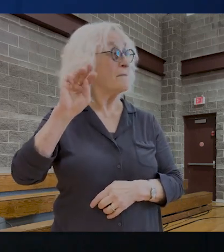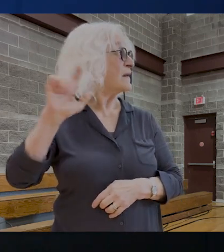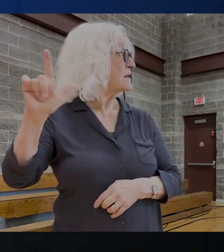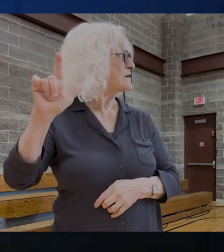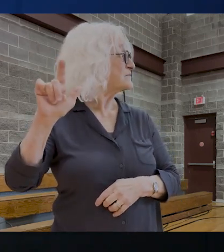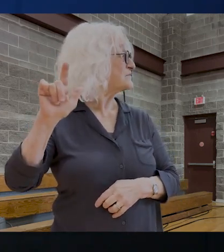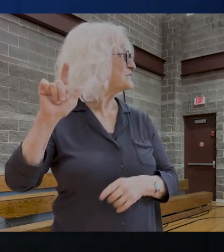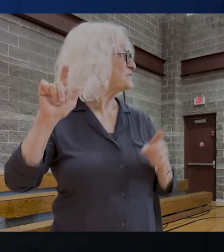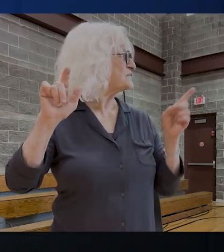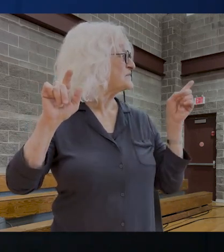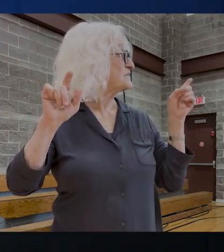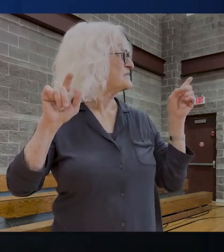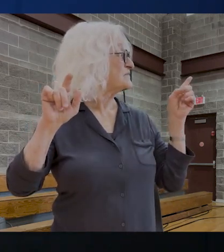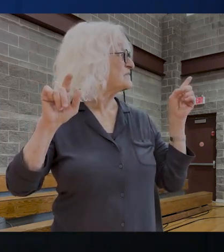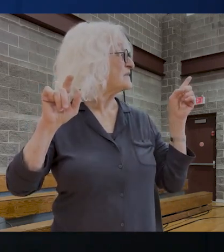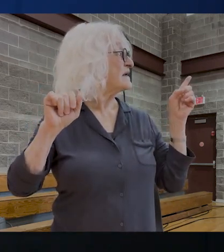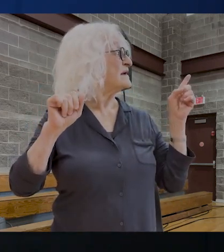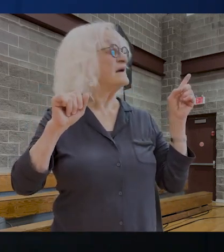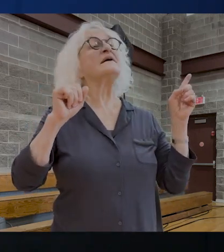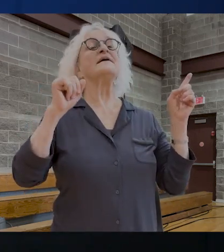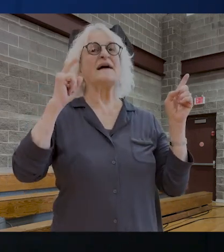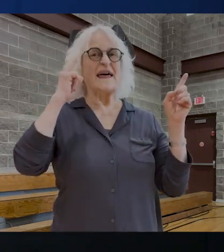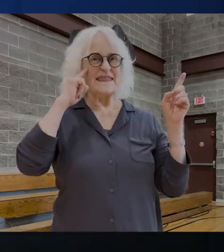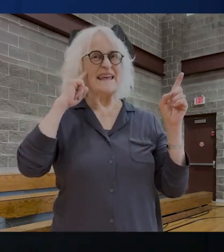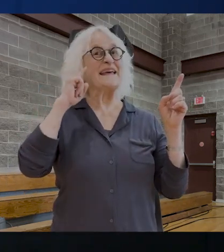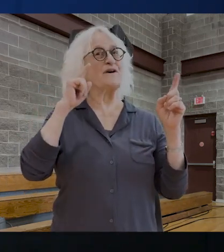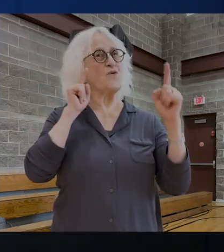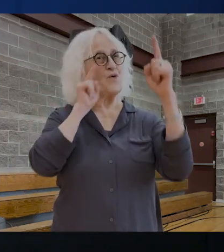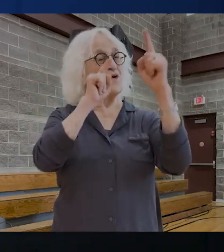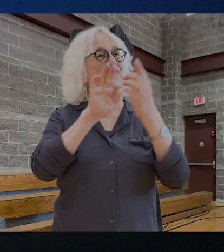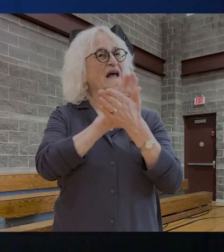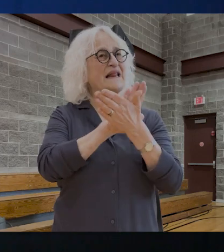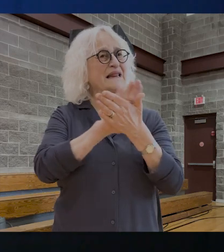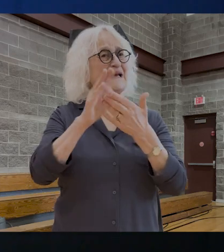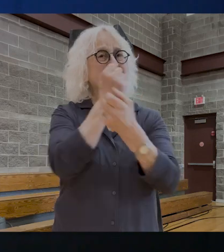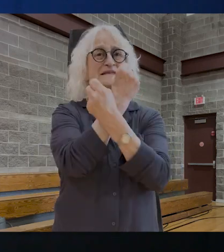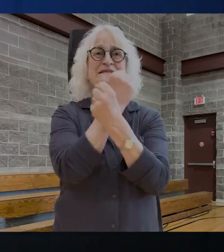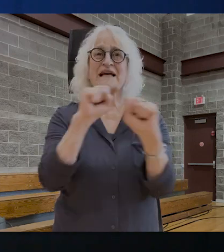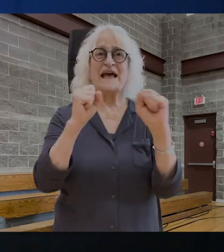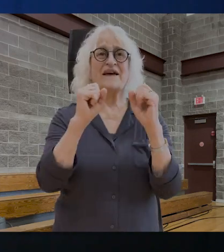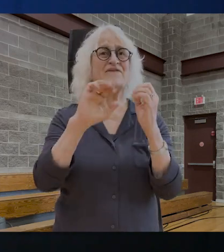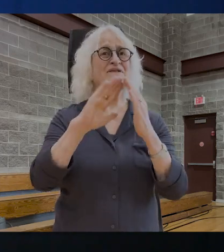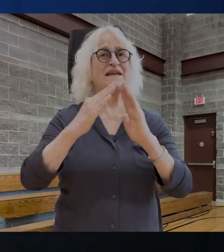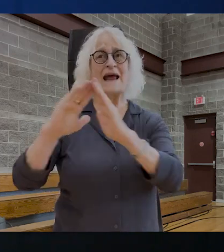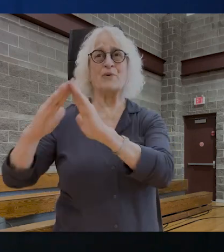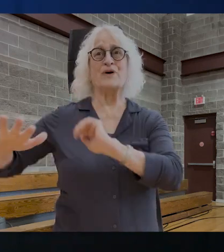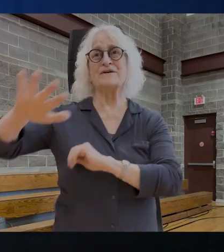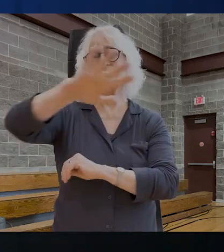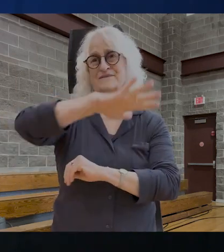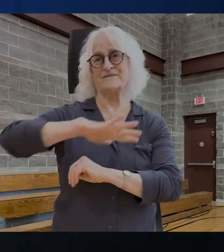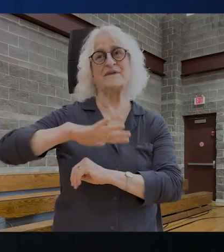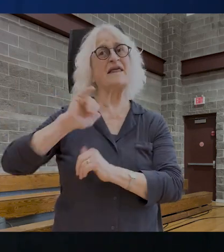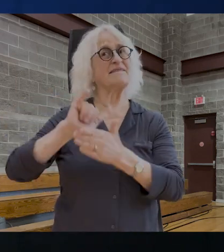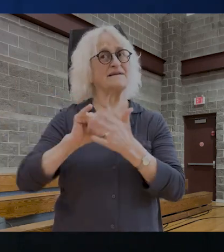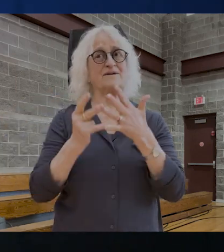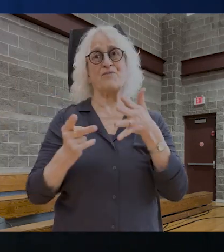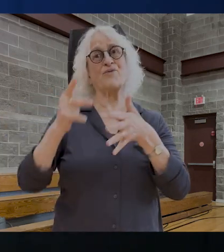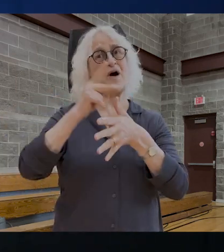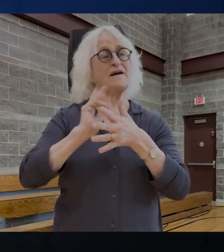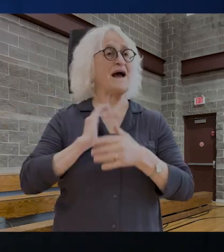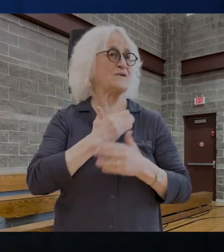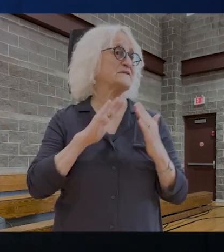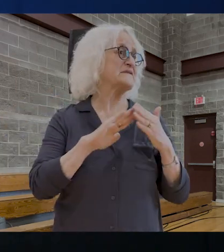see there is a focus on clean, safe neighborhoods in this budget. This has been a priority of the city manager and city